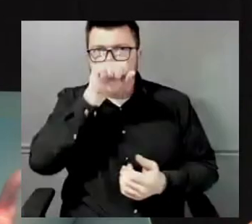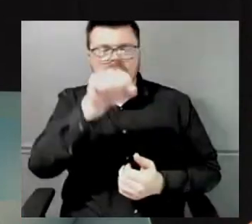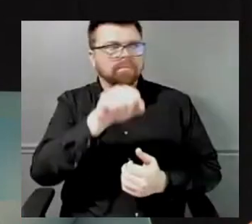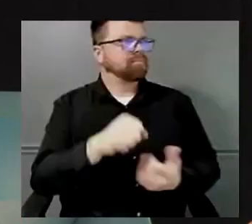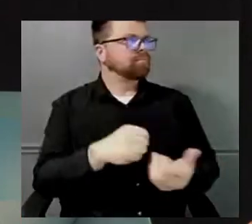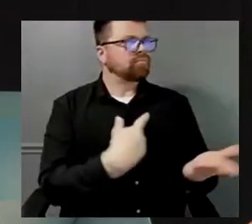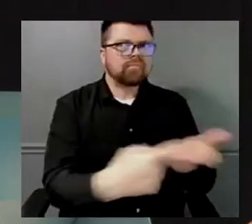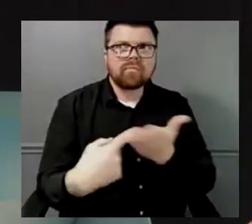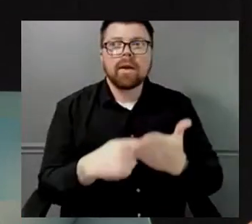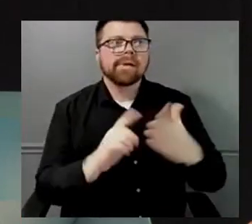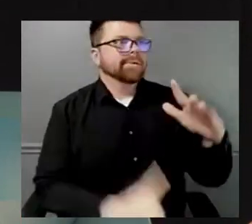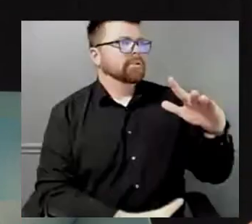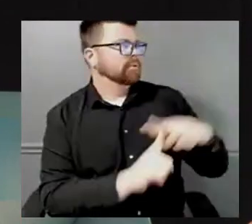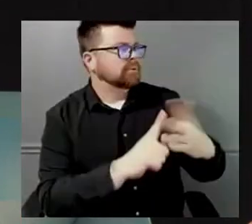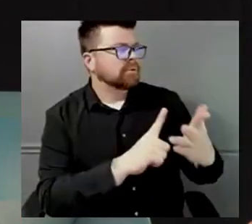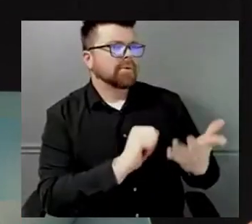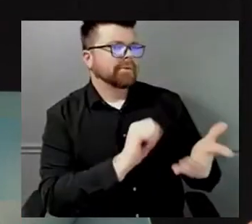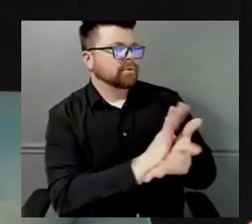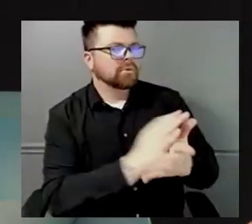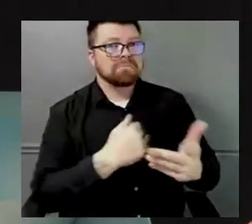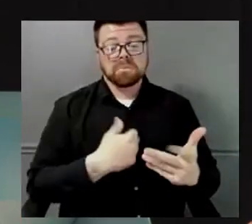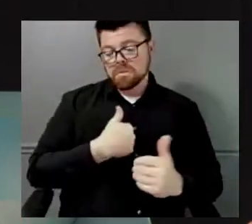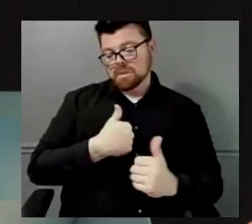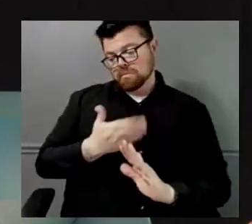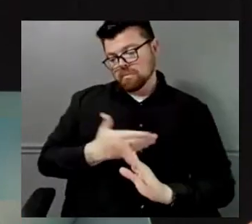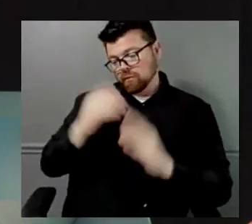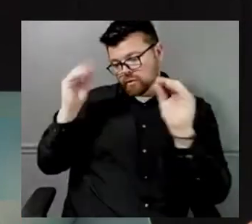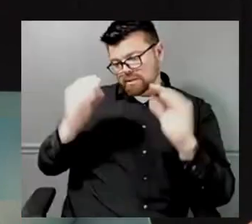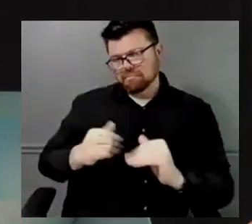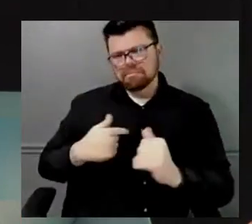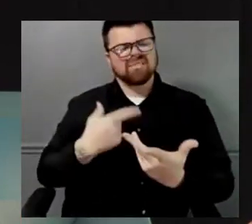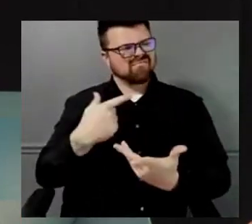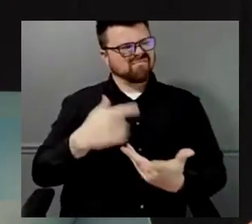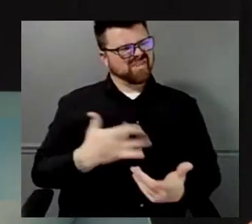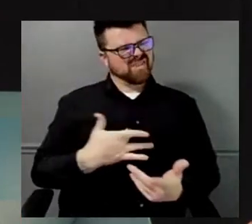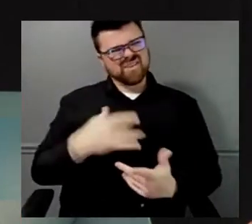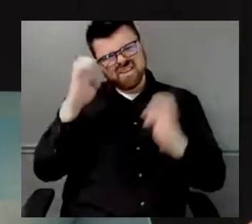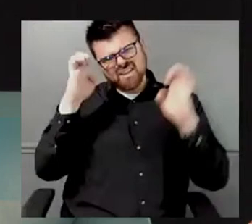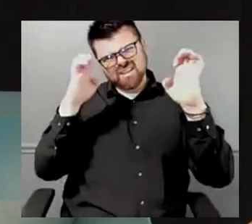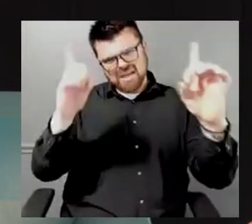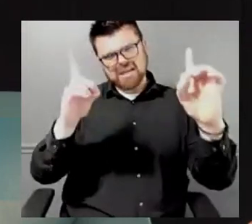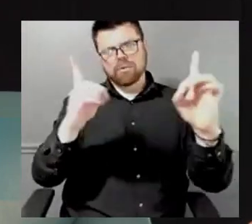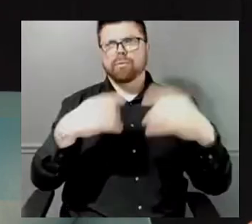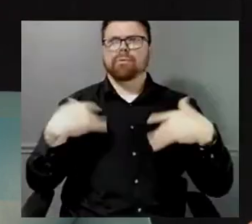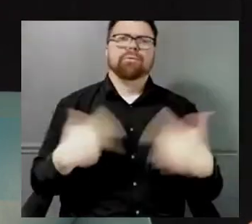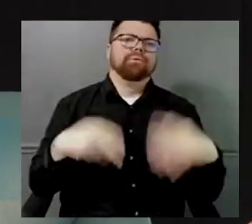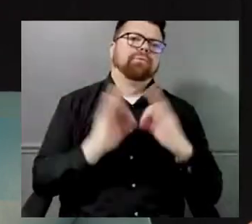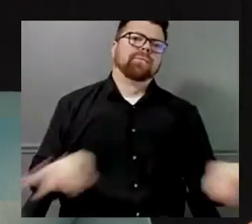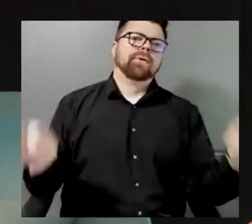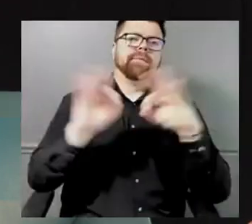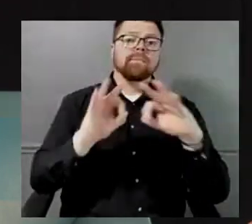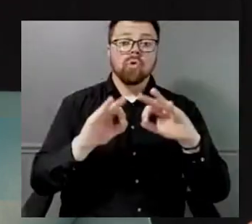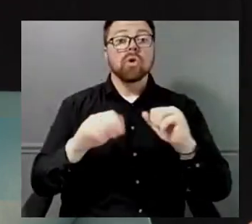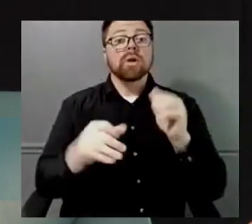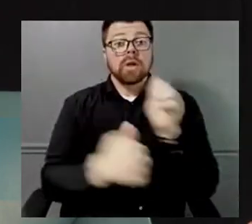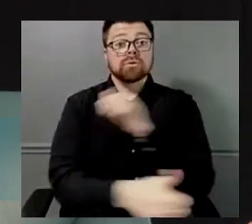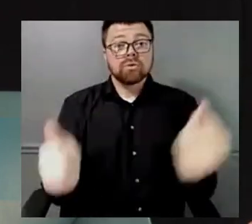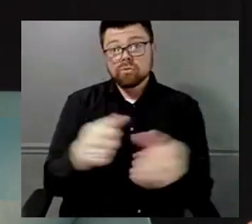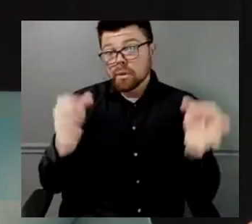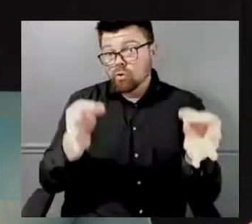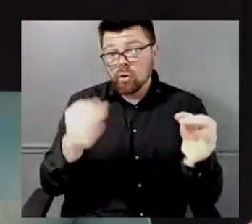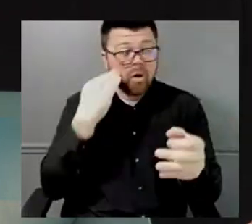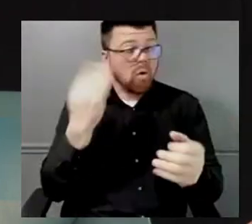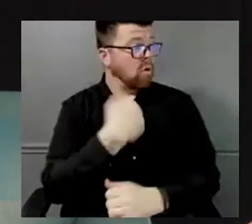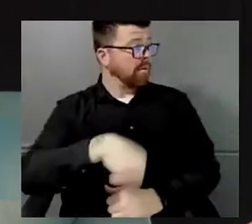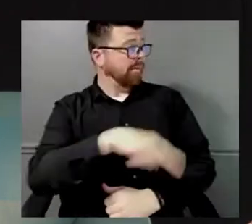I mean, I was a professor for a long time. I think education is a big piece of it. We open the Supreme Court. I know that all of us wind